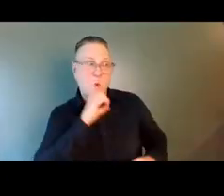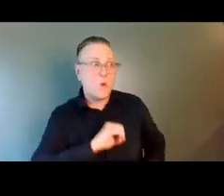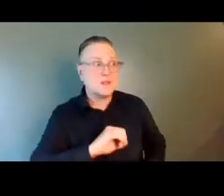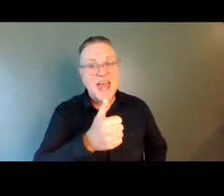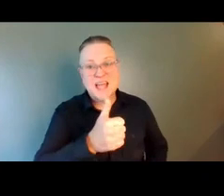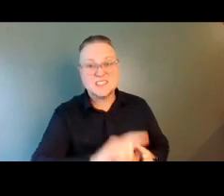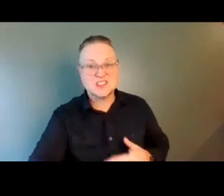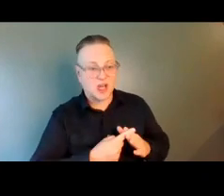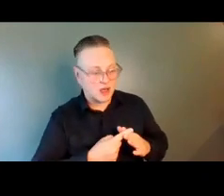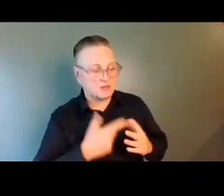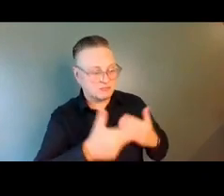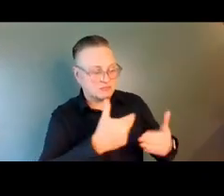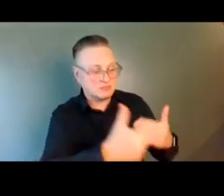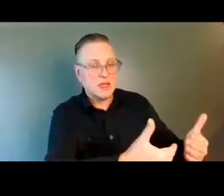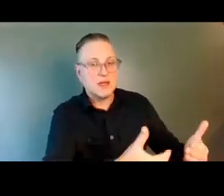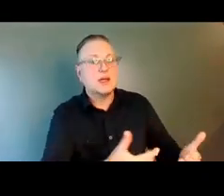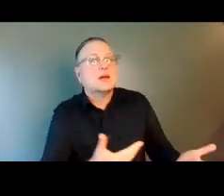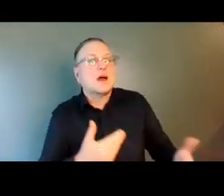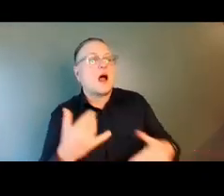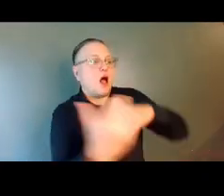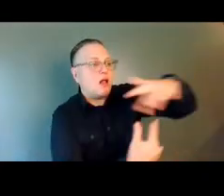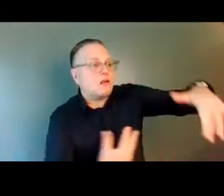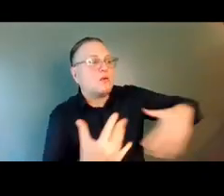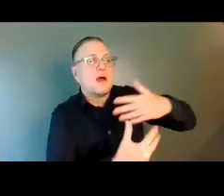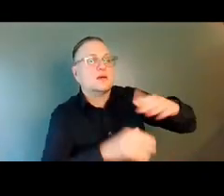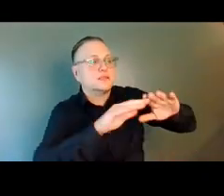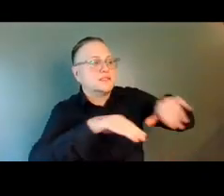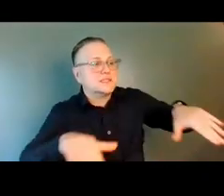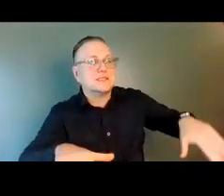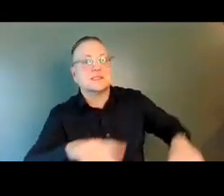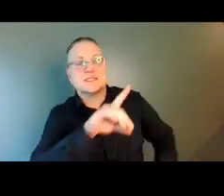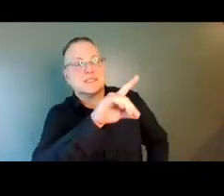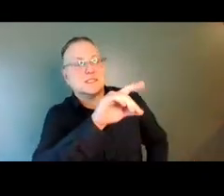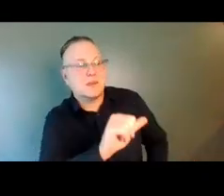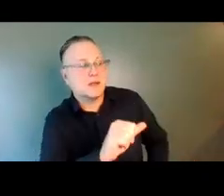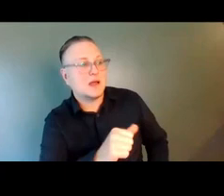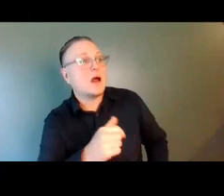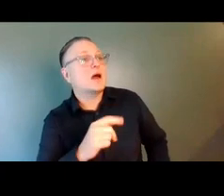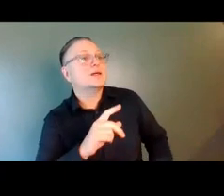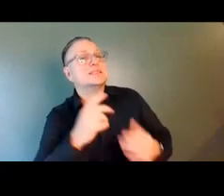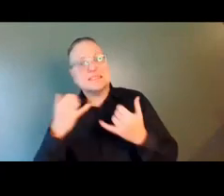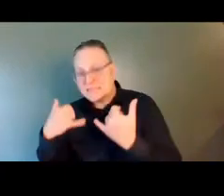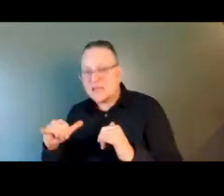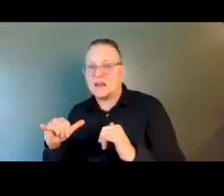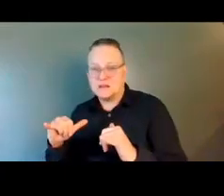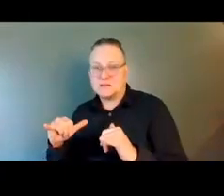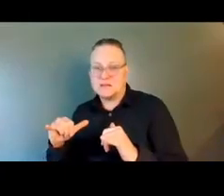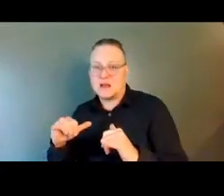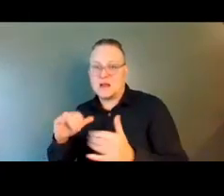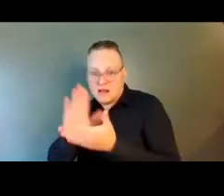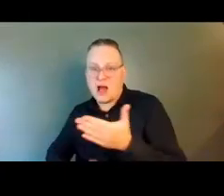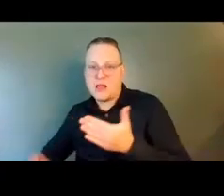my school, maybe some more people with non-apparent conditions, one with an apparent disability, because of course it wasn't accessible. And I